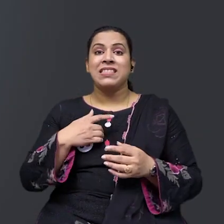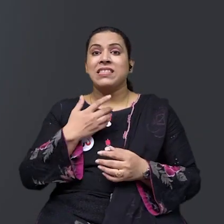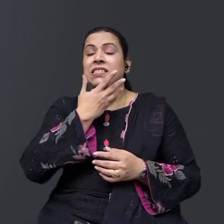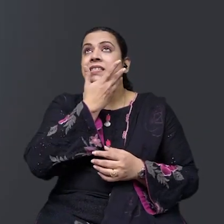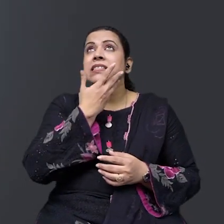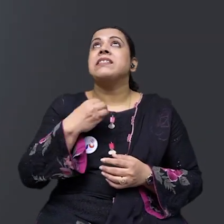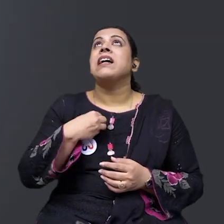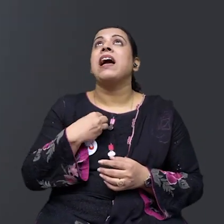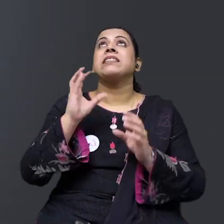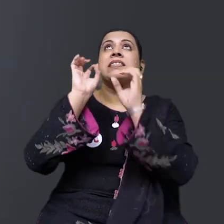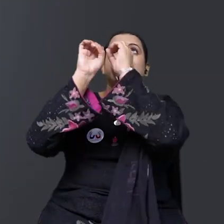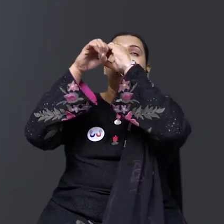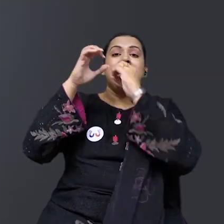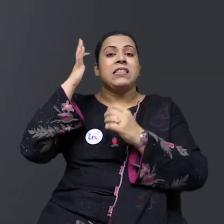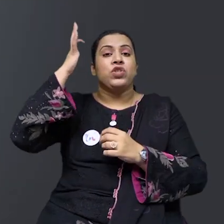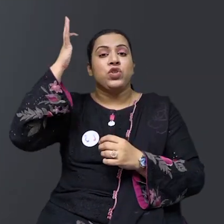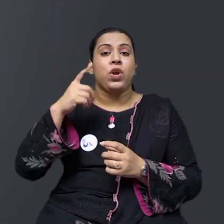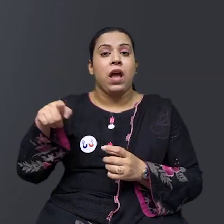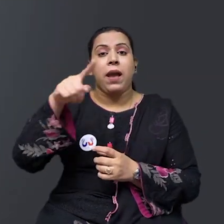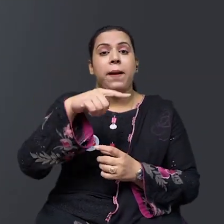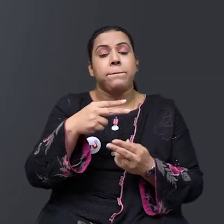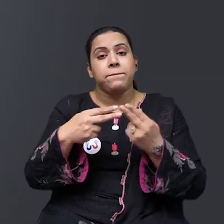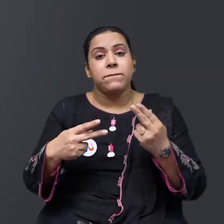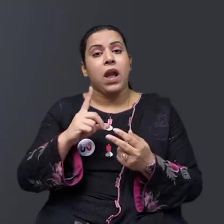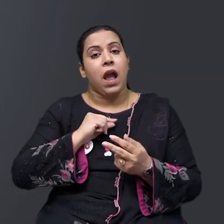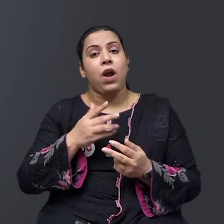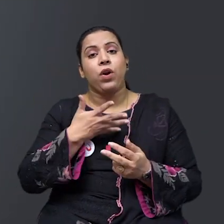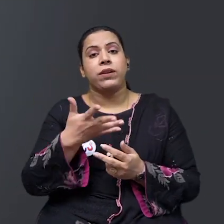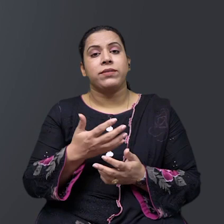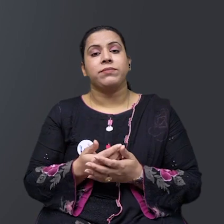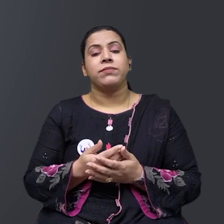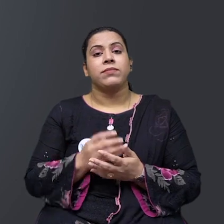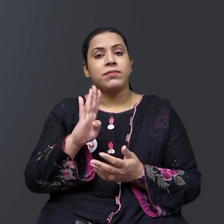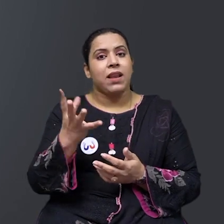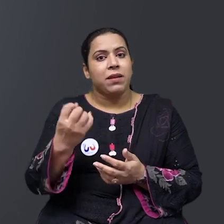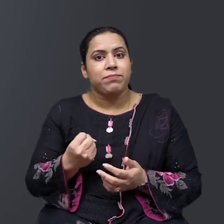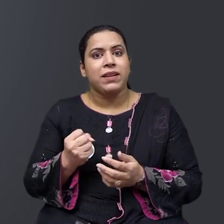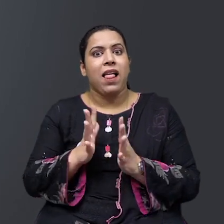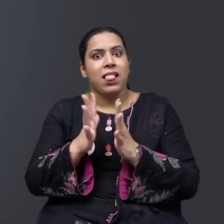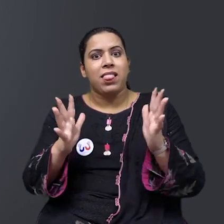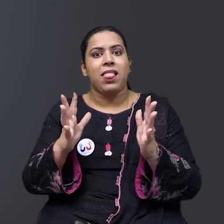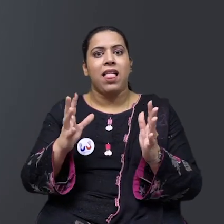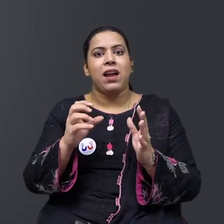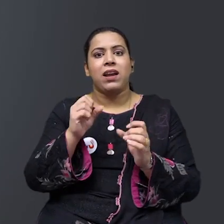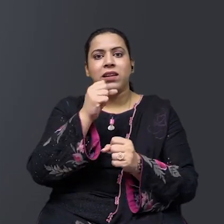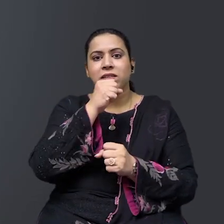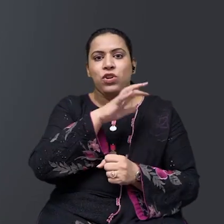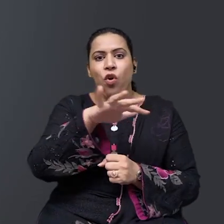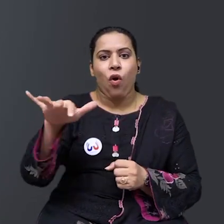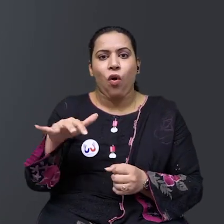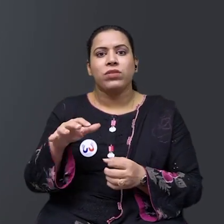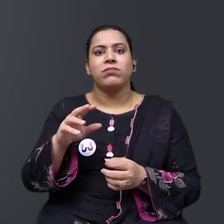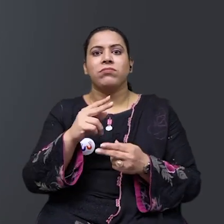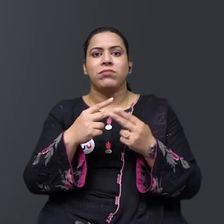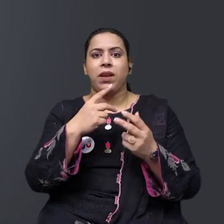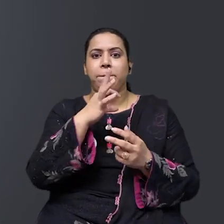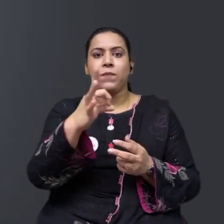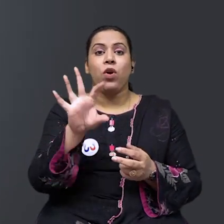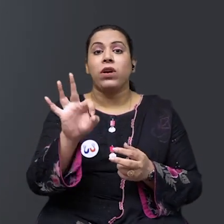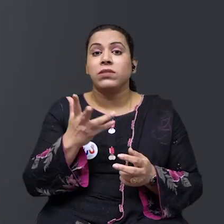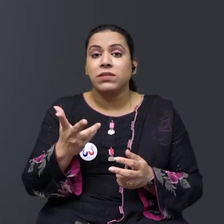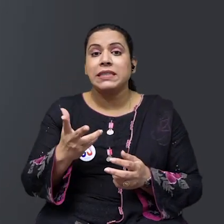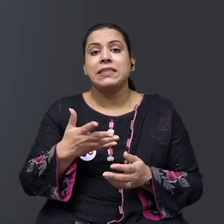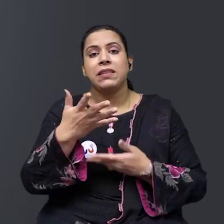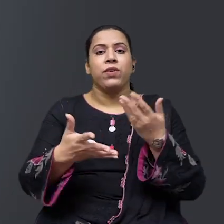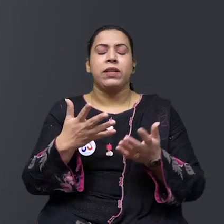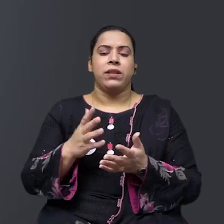desire to sort of tell a story about an image and bring it to a larger audience and add some value to it.